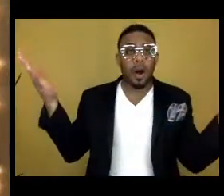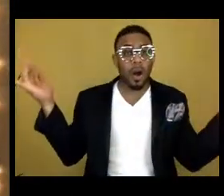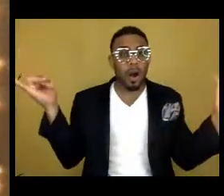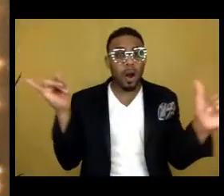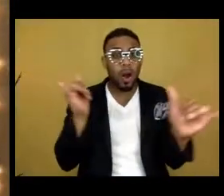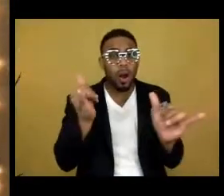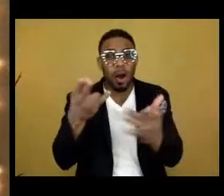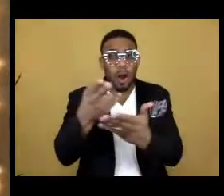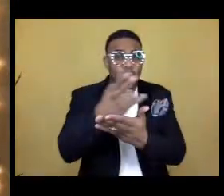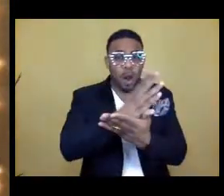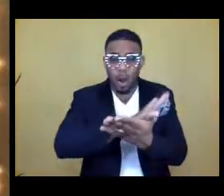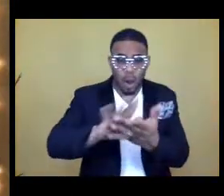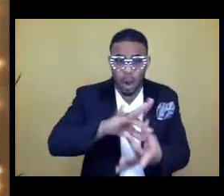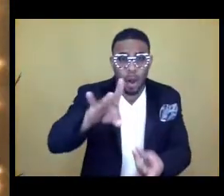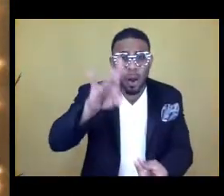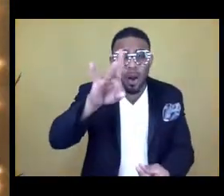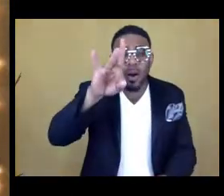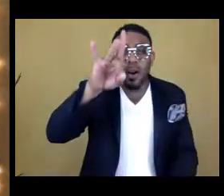Holy